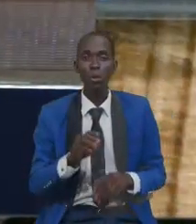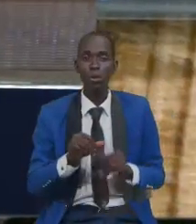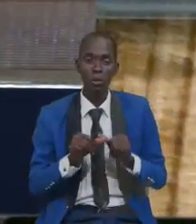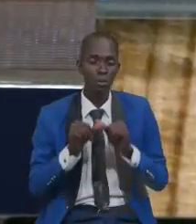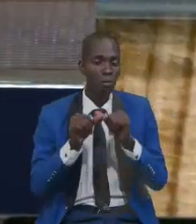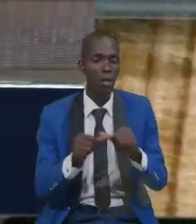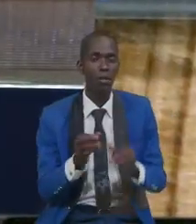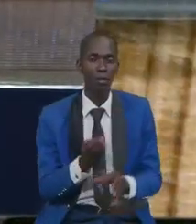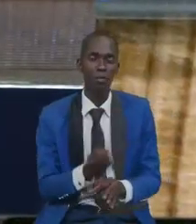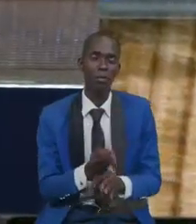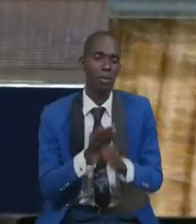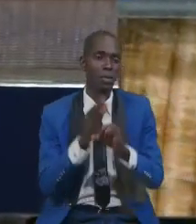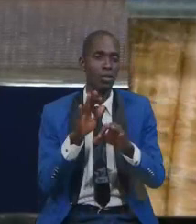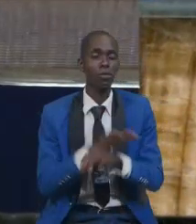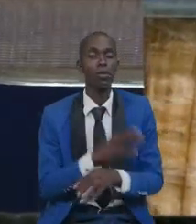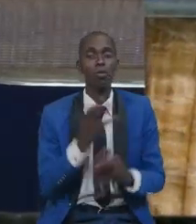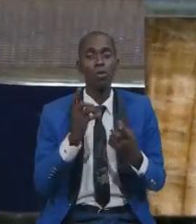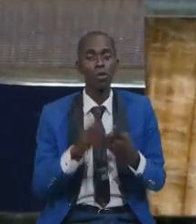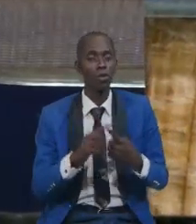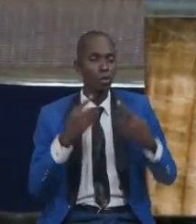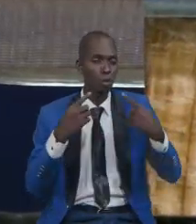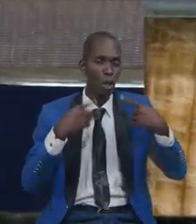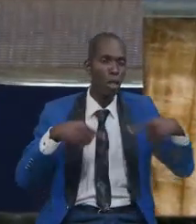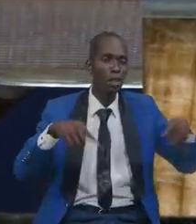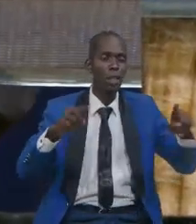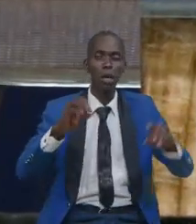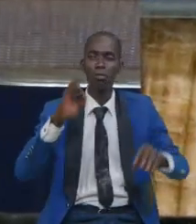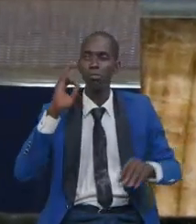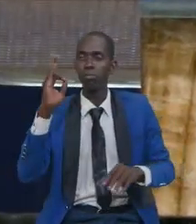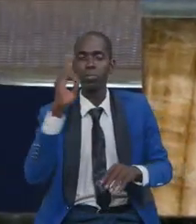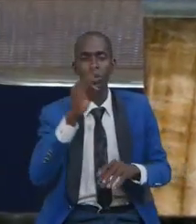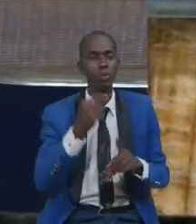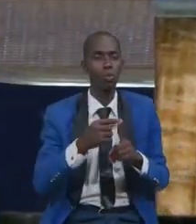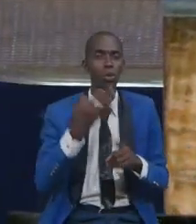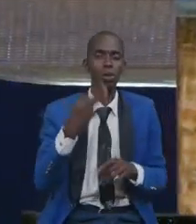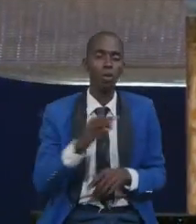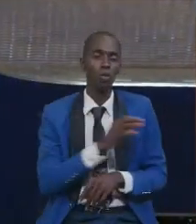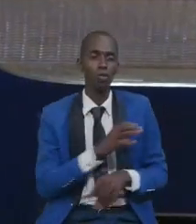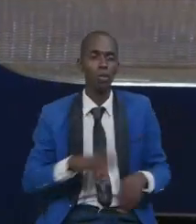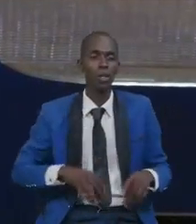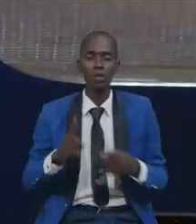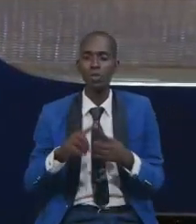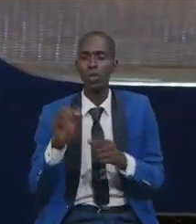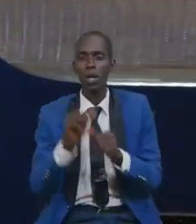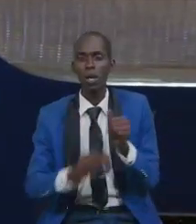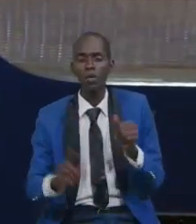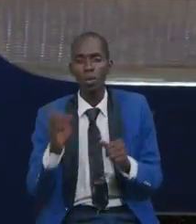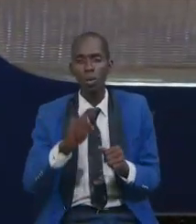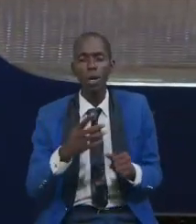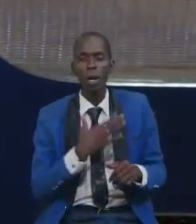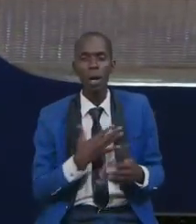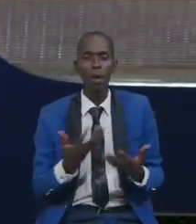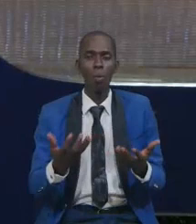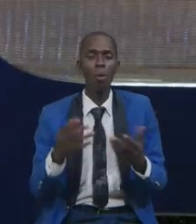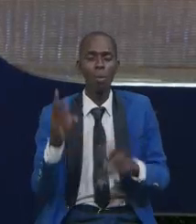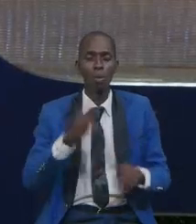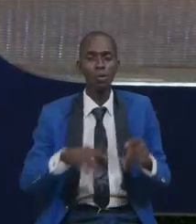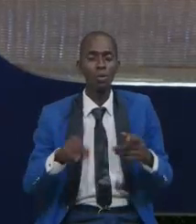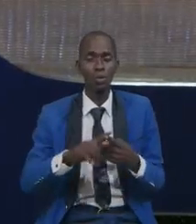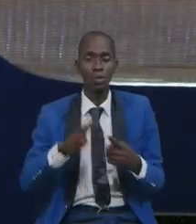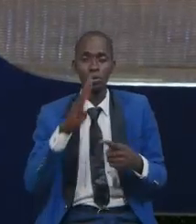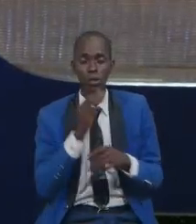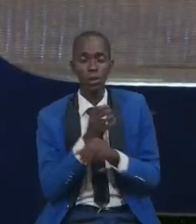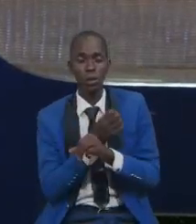Lord Jesus Christ, to reconcile people to God and to make them escape the hell and